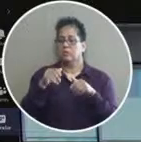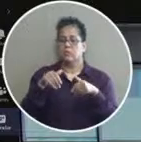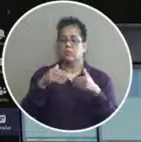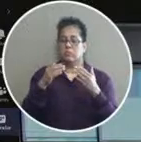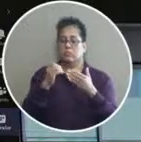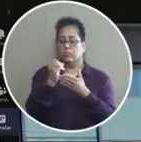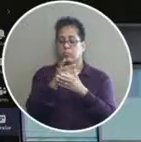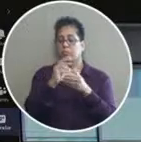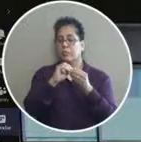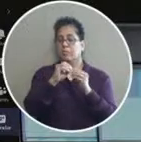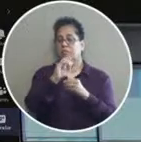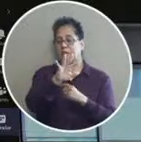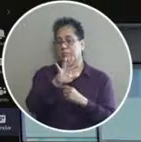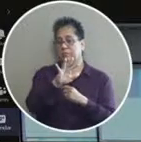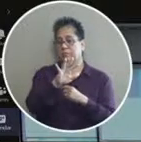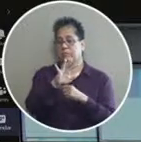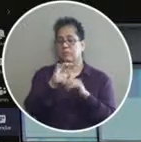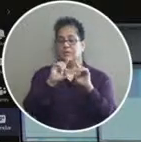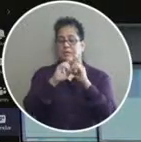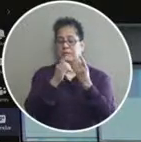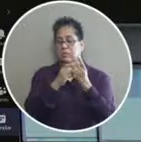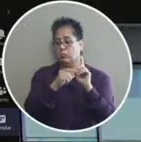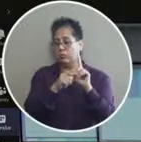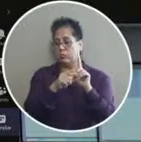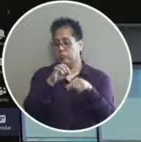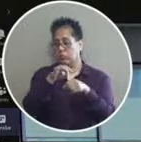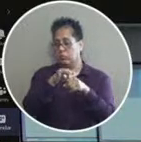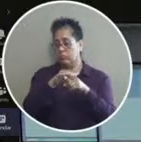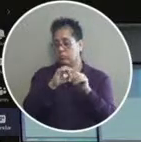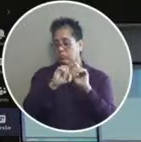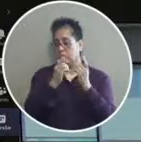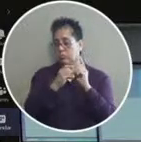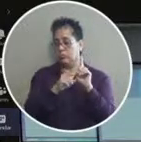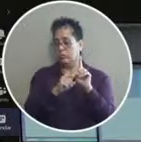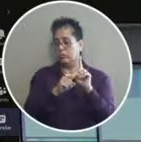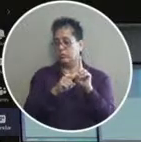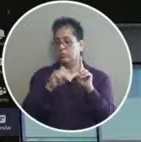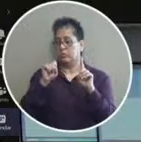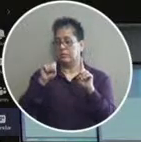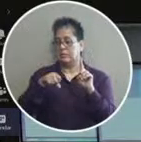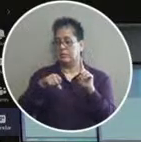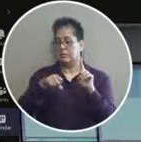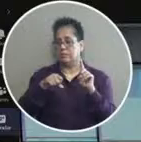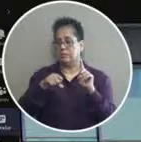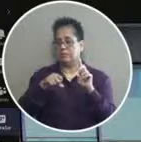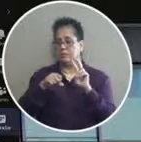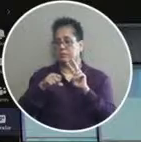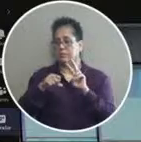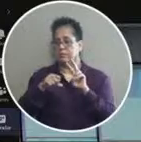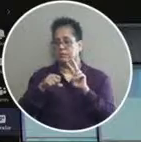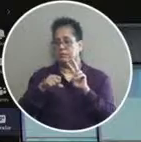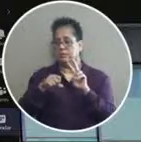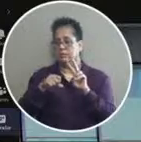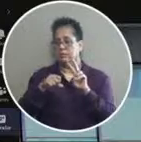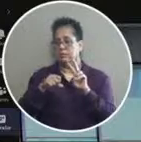second to approve item number 5. Mayor Pro Tem Schwartzbein. Aye. Representative